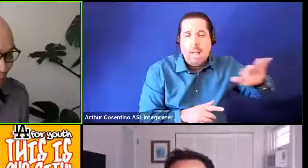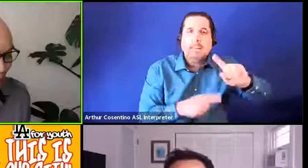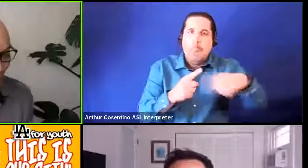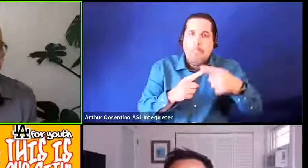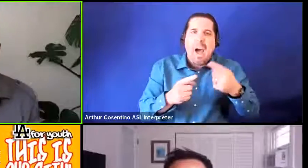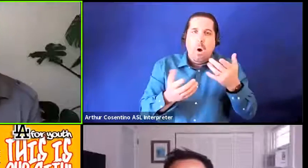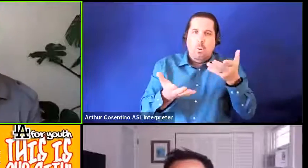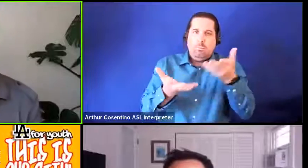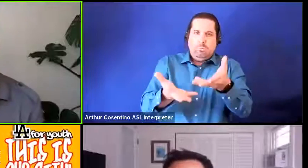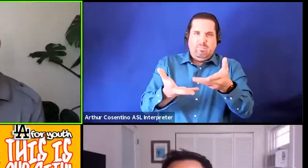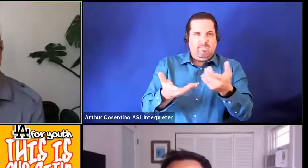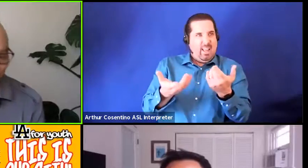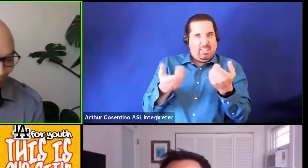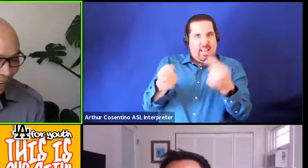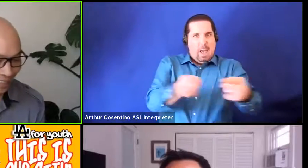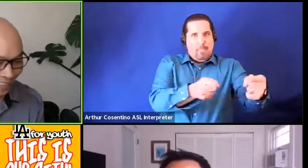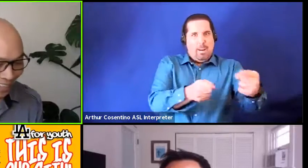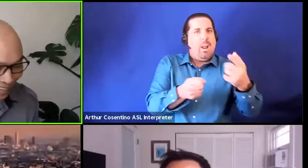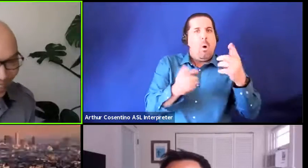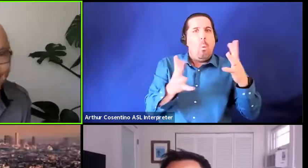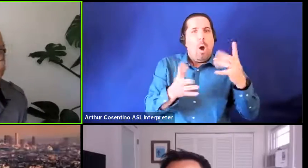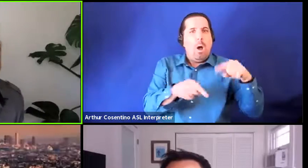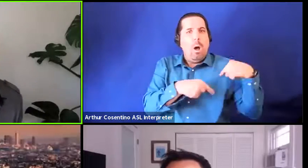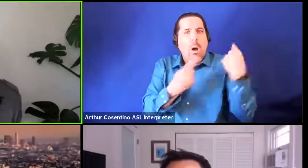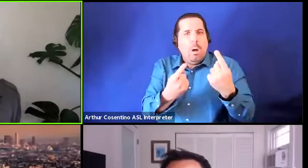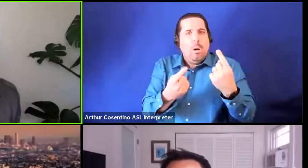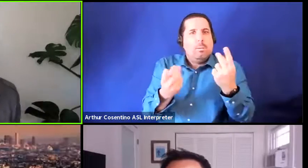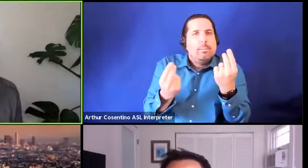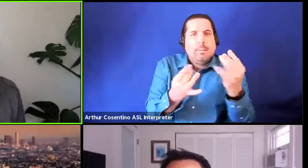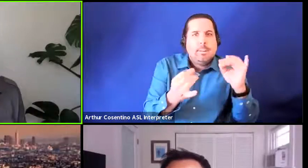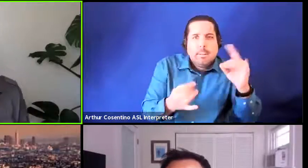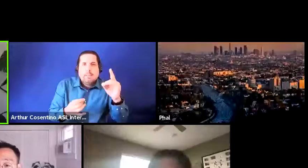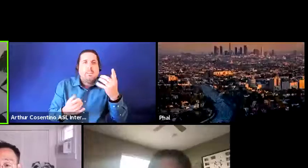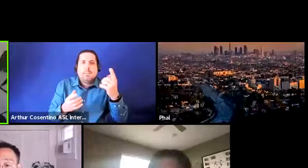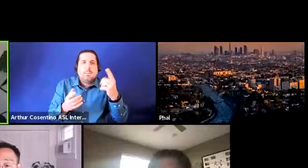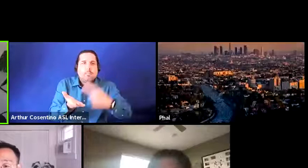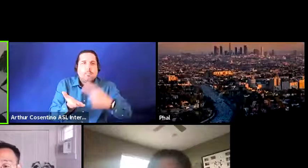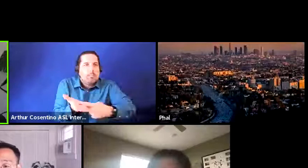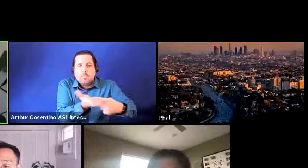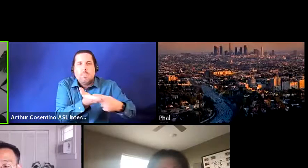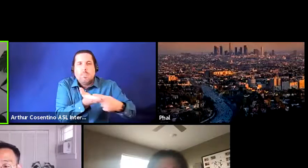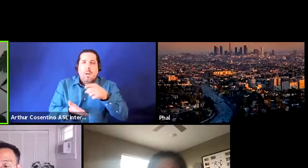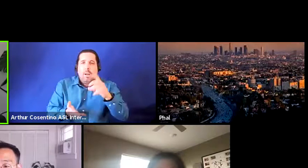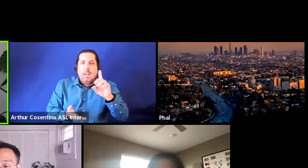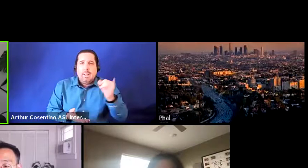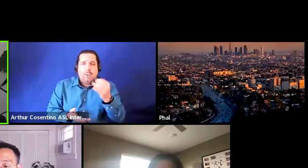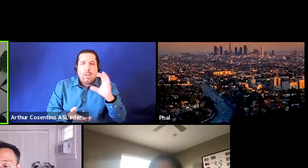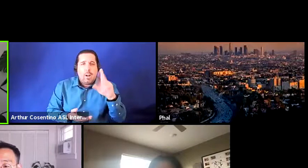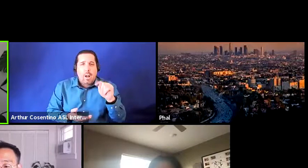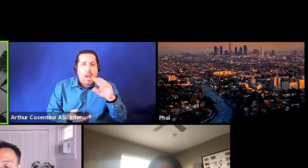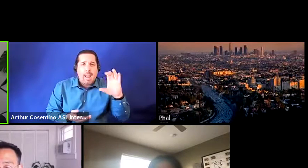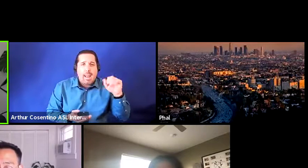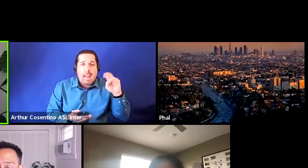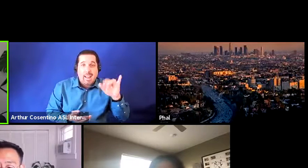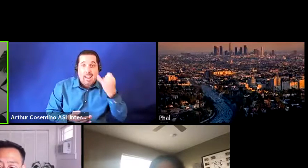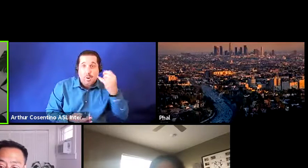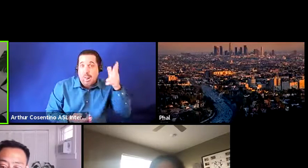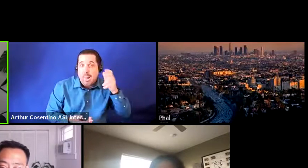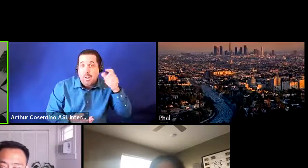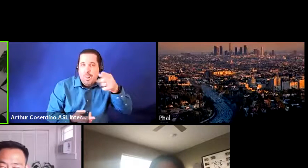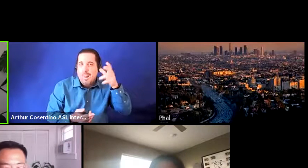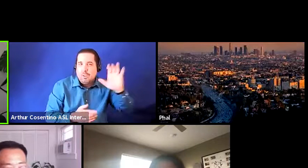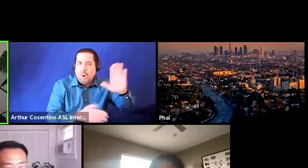initially speaking. So DJ Cuttin Candy, you will, if you tuned in early, you're listening to a track with her on it